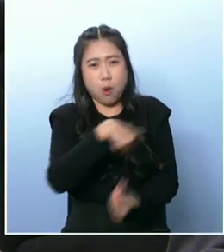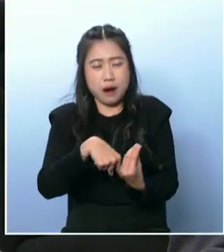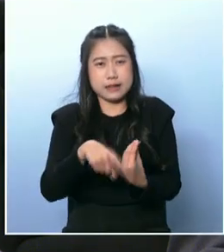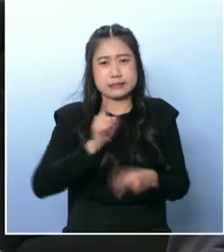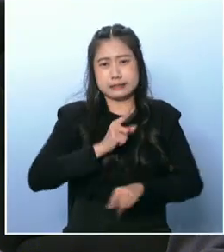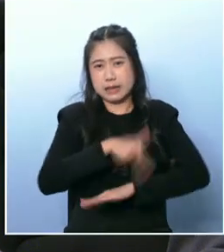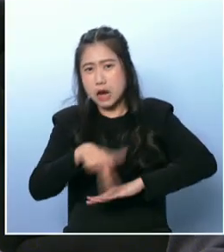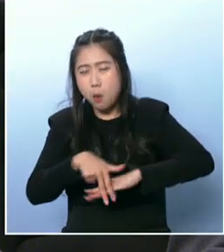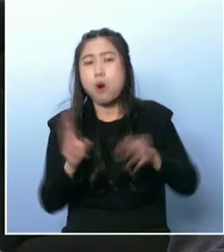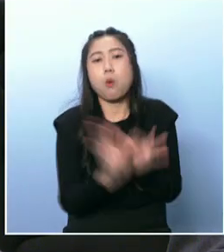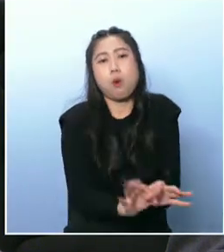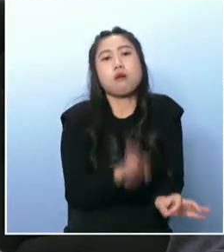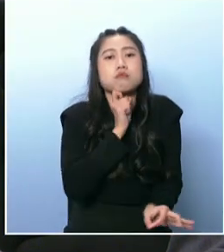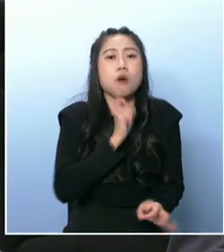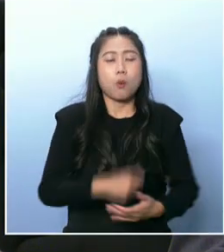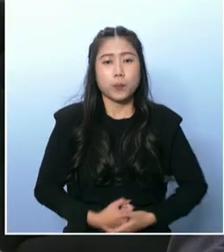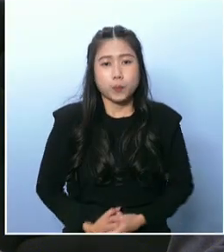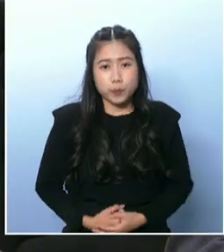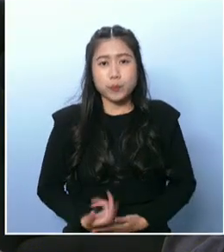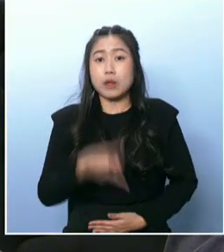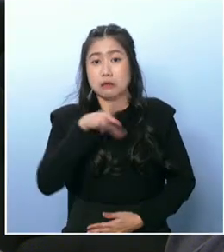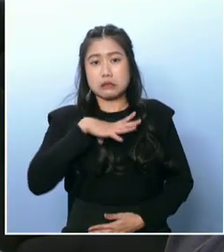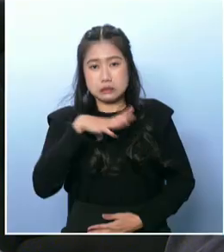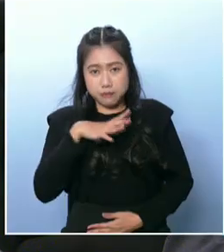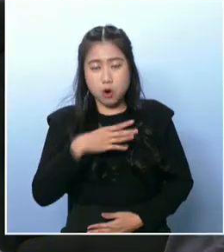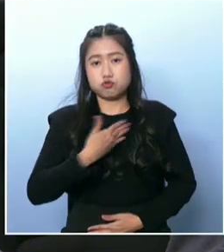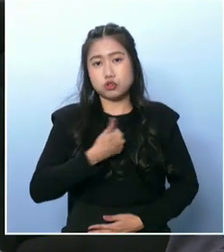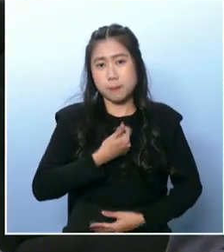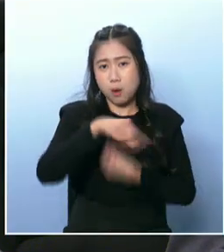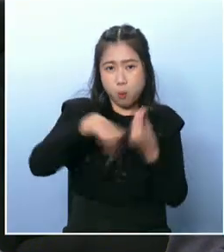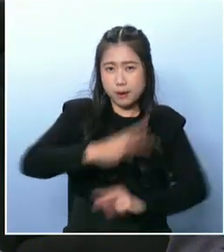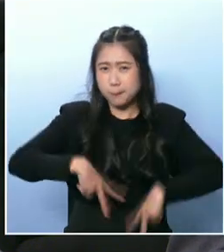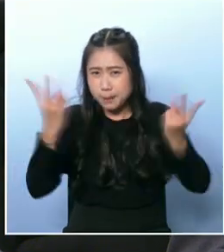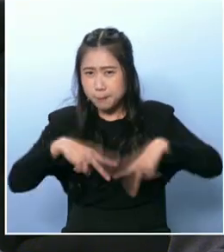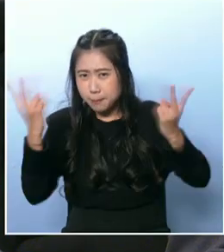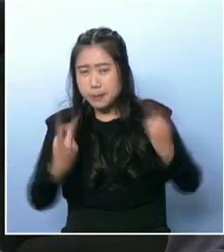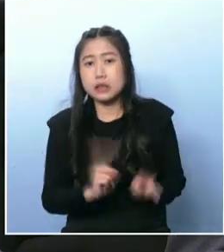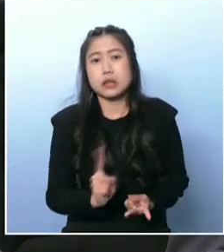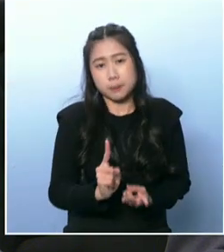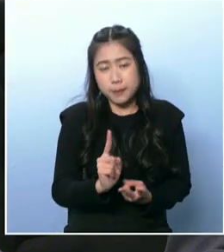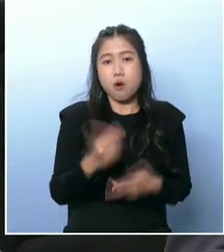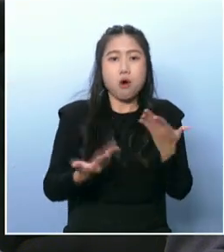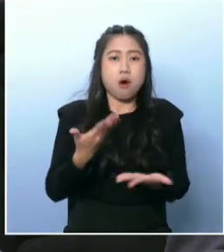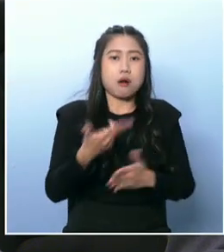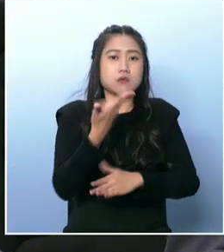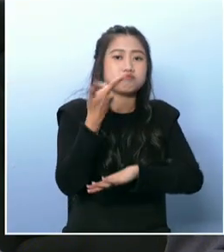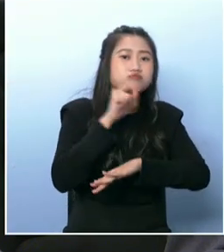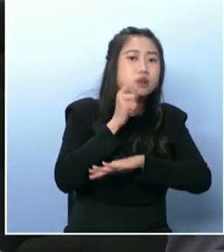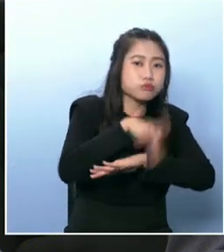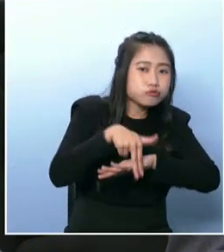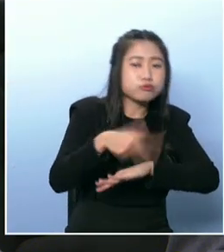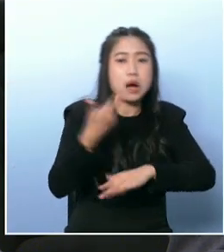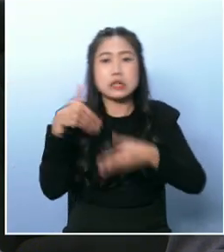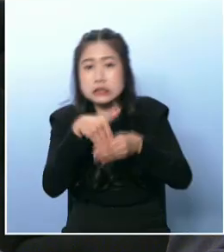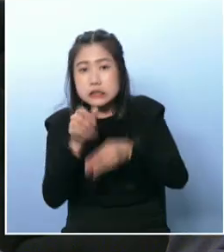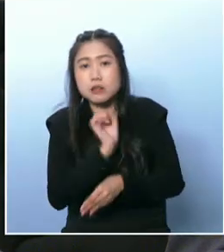is subject to the planning of the private developers' own development plan. So we hope that